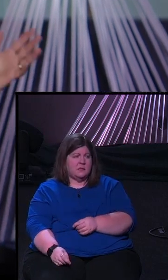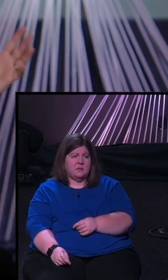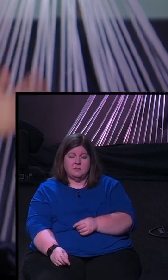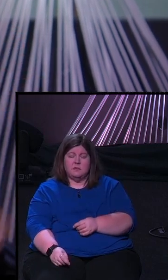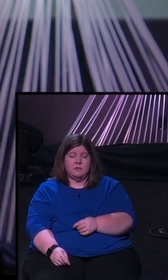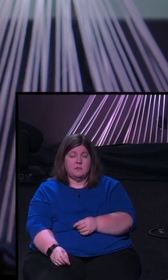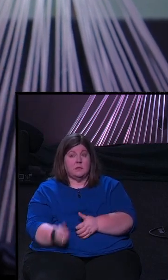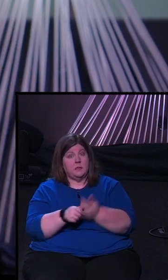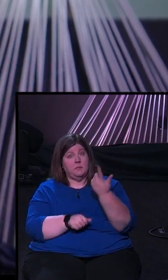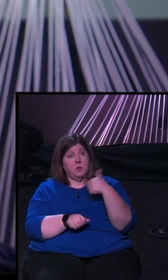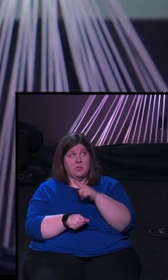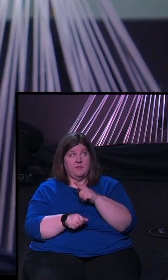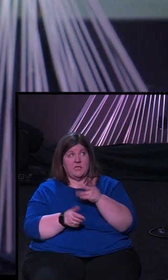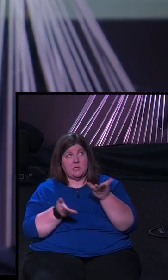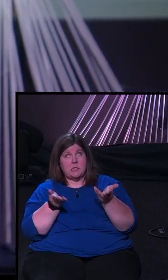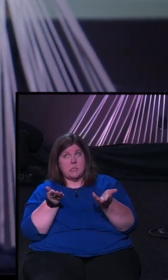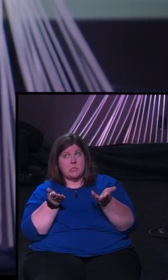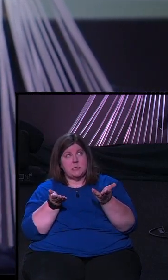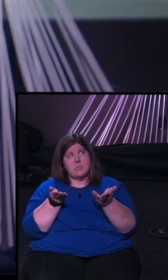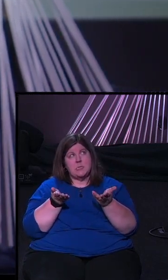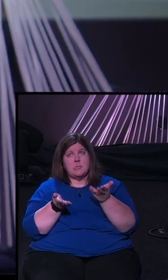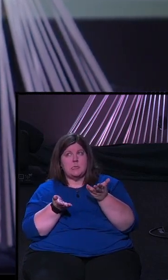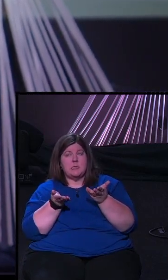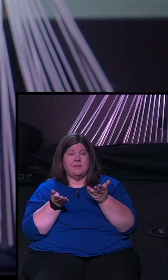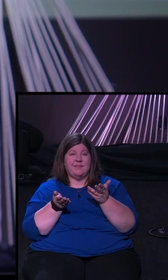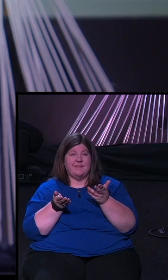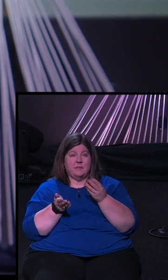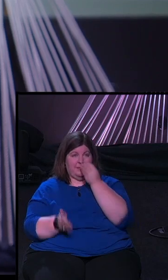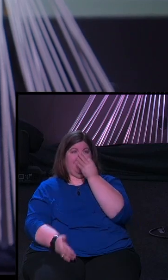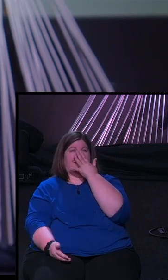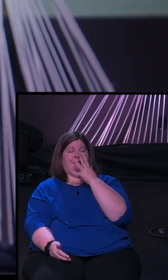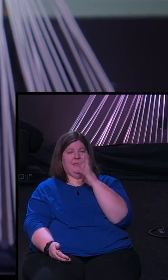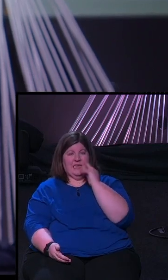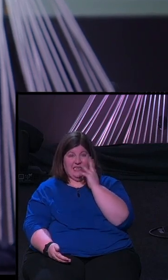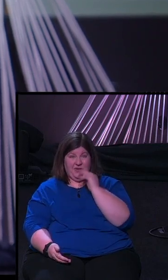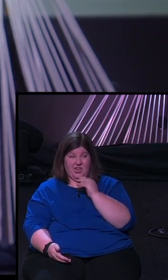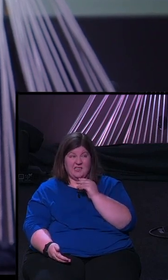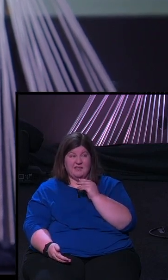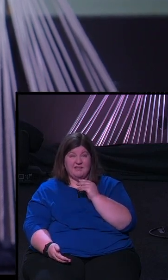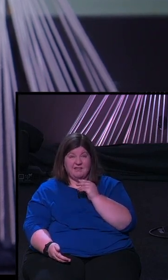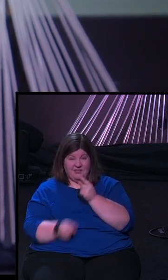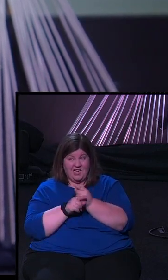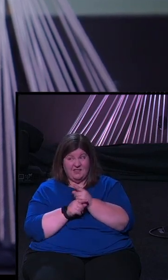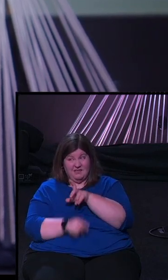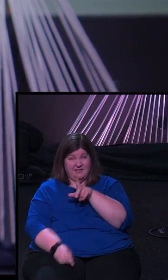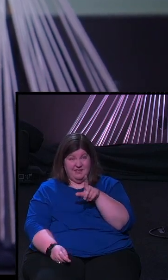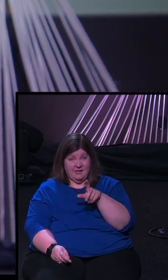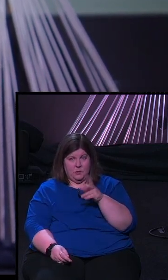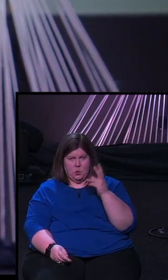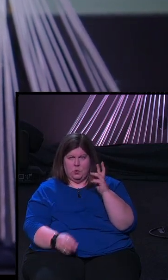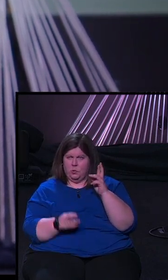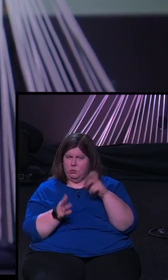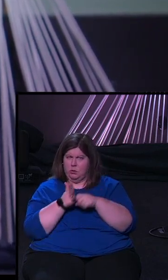And most of us have experienced or understood why. You tracking with me? I really hope the keys didn't